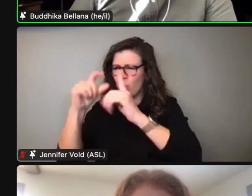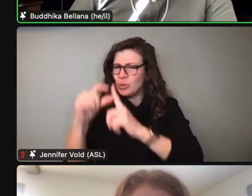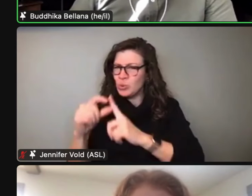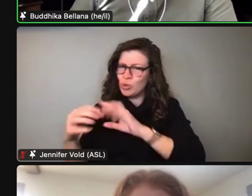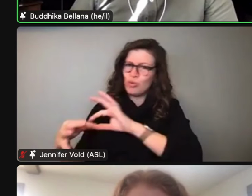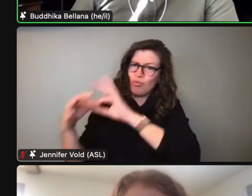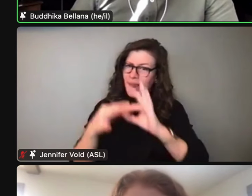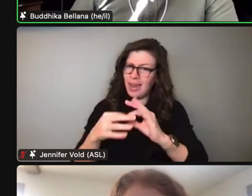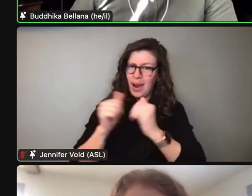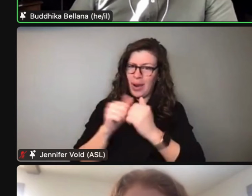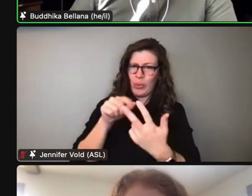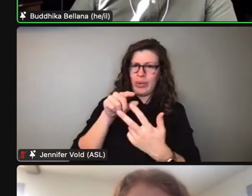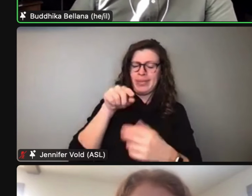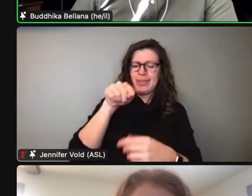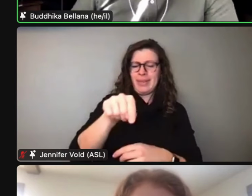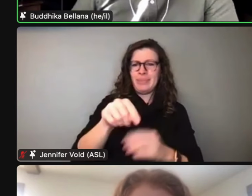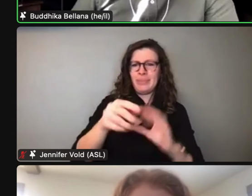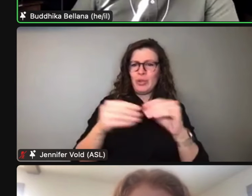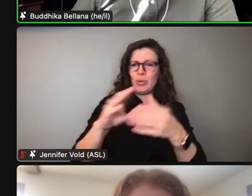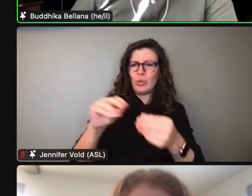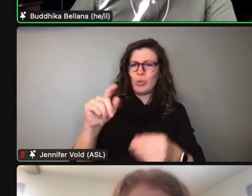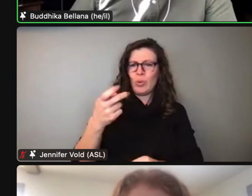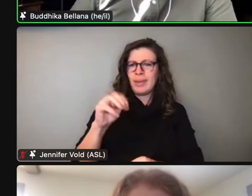So, yeah.